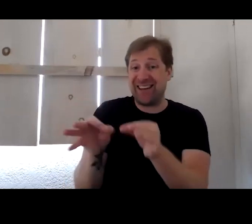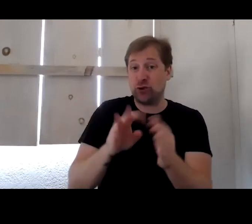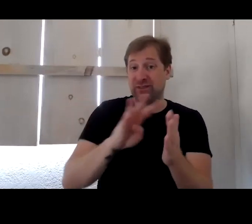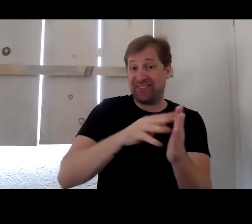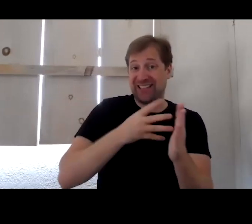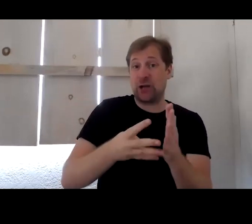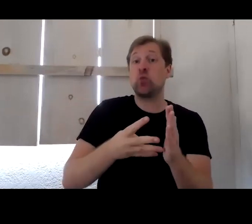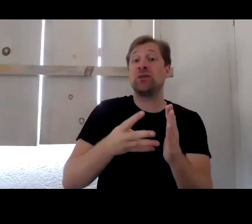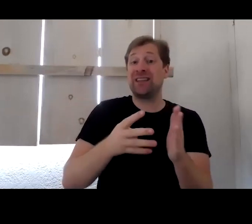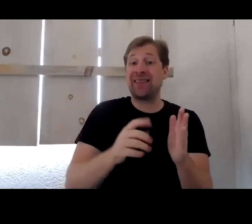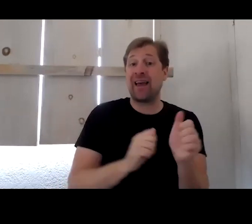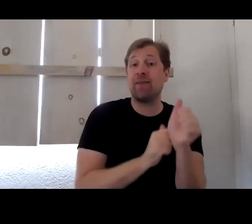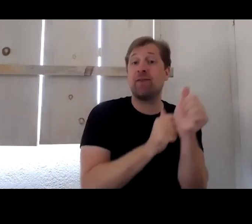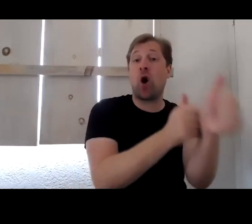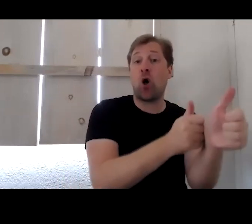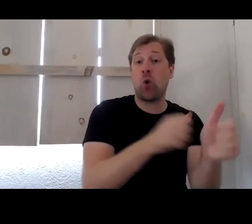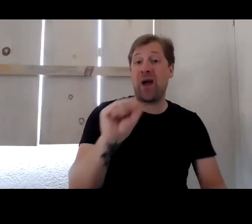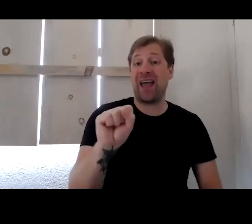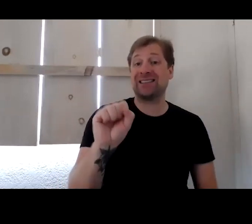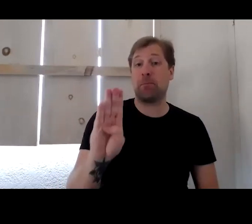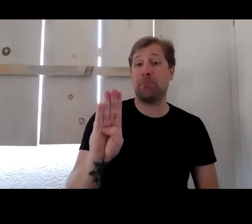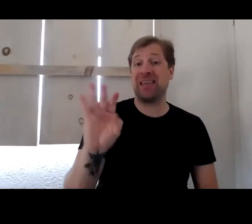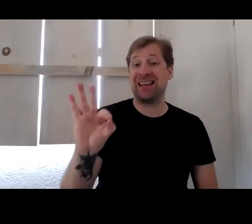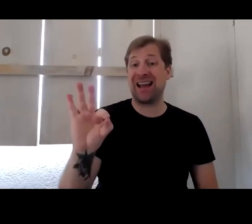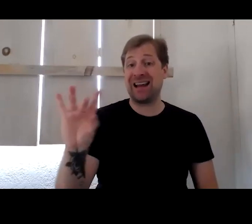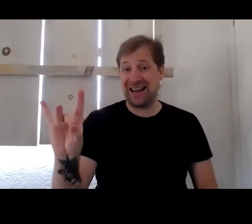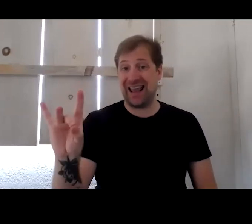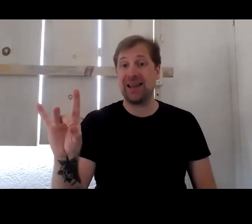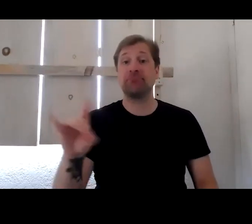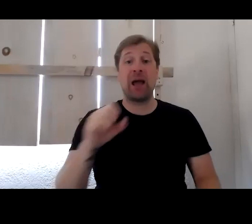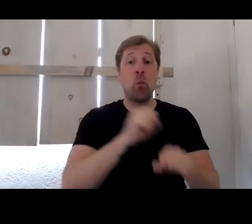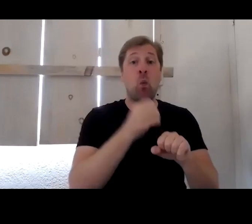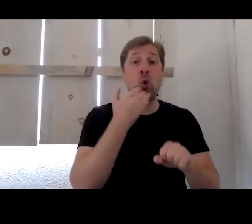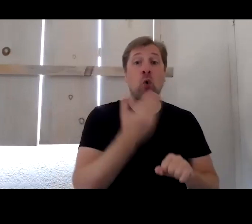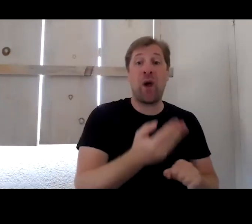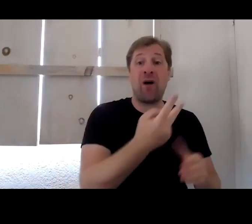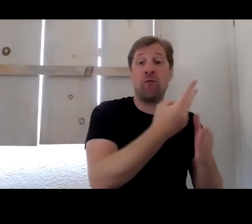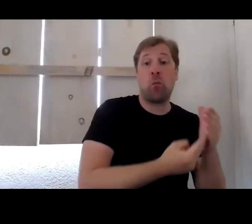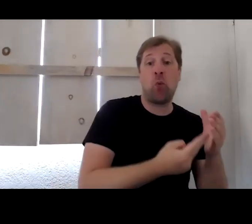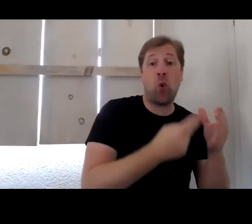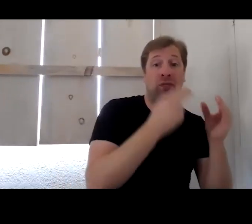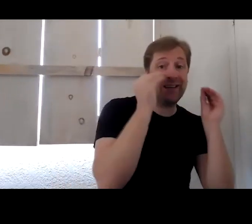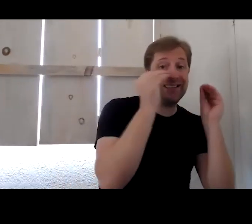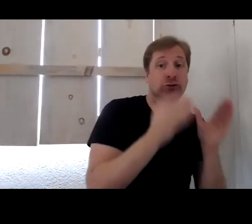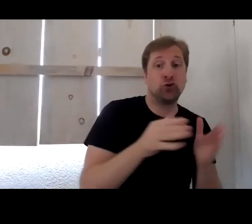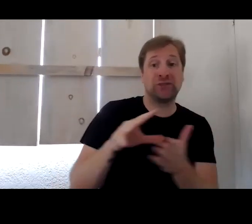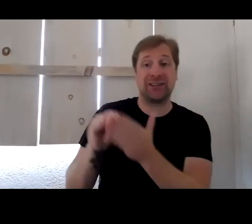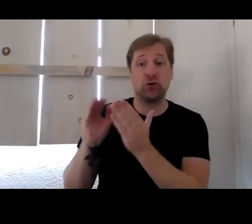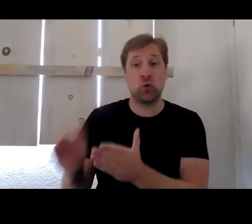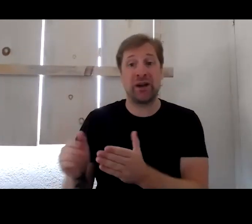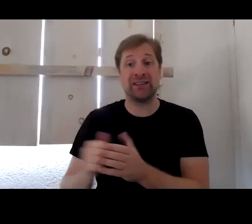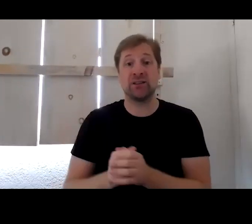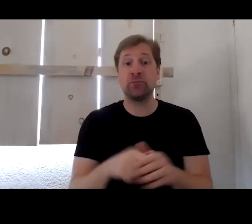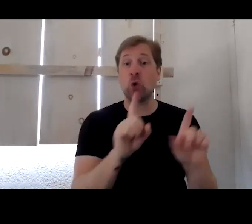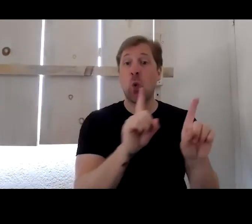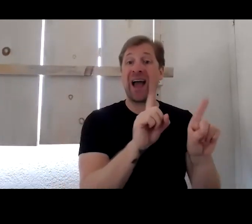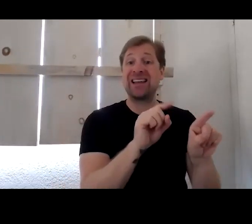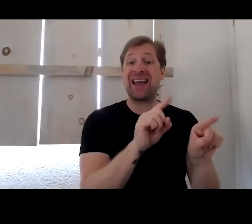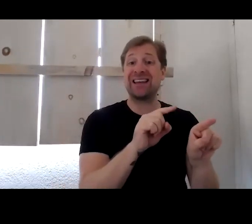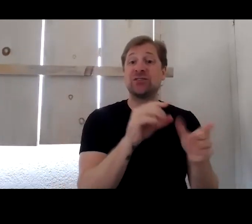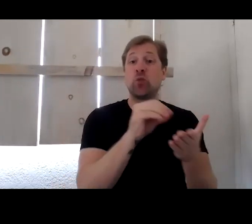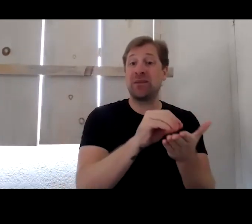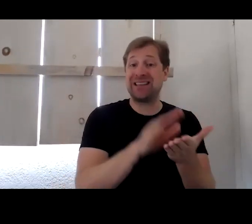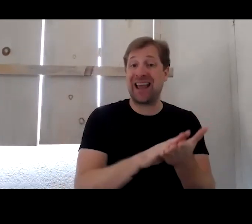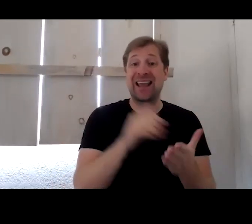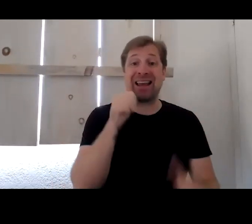compliant with SB 98 and will also work well for students and teachers. Attendance will be taken daily. For secondary, we're going